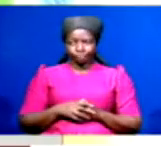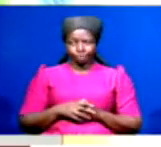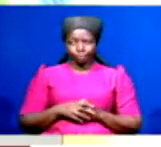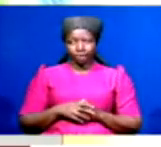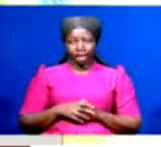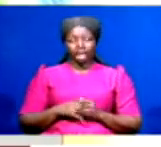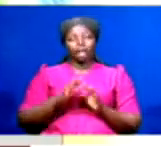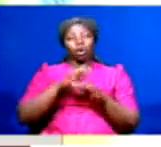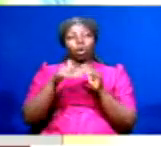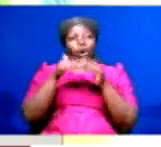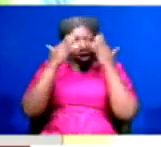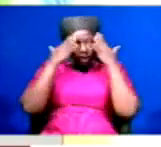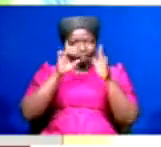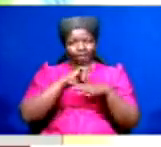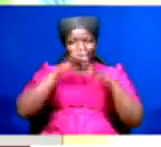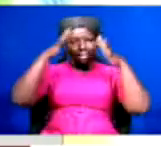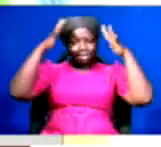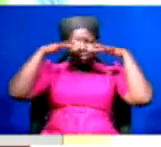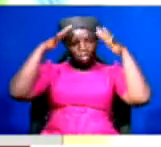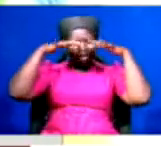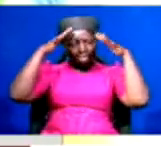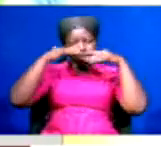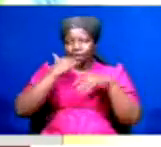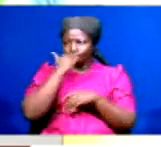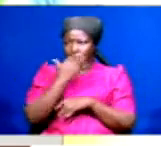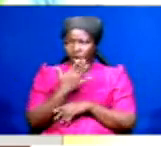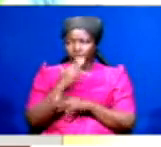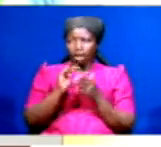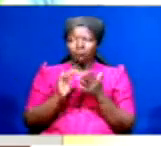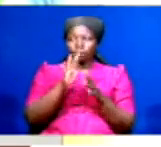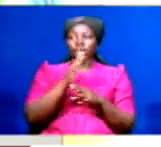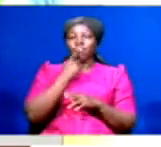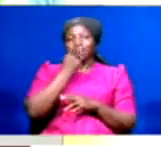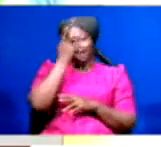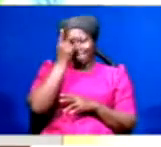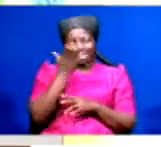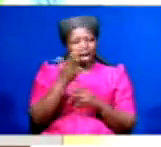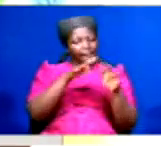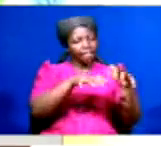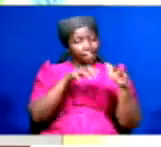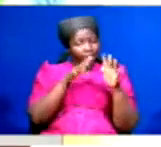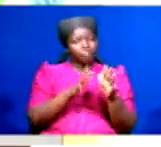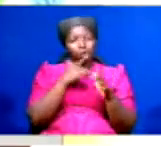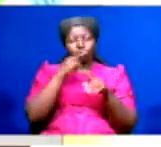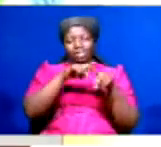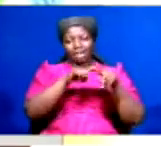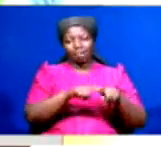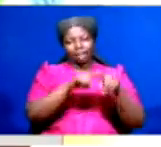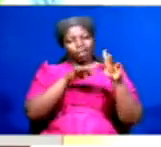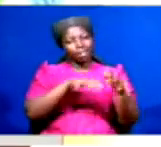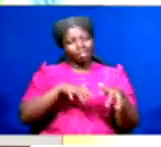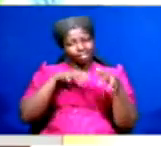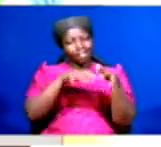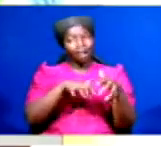are aware that the rains failed, and most of the parents are actually farmers who depend on tilling lands.